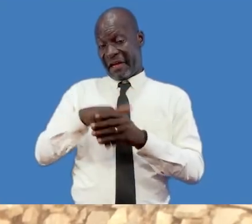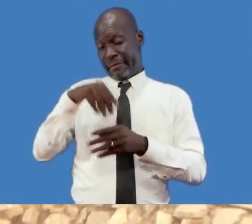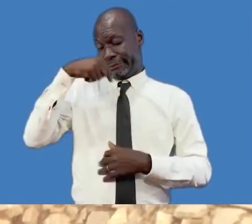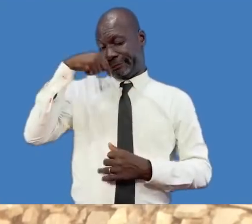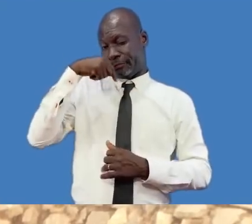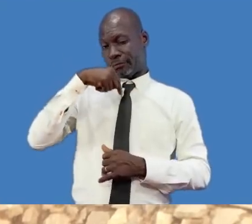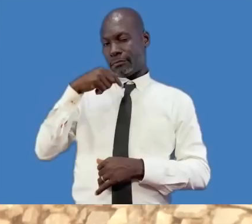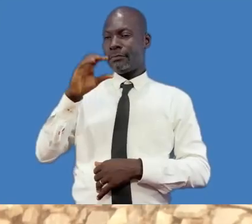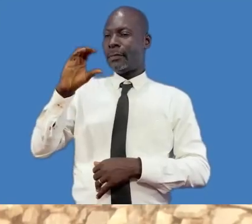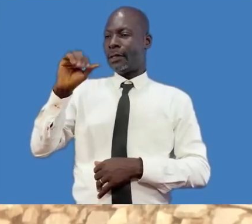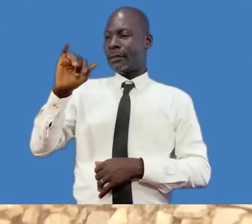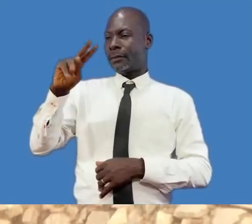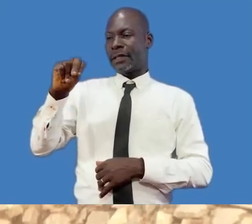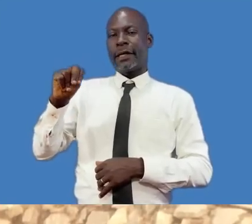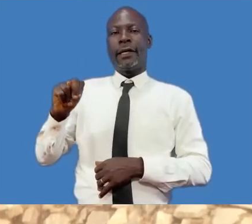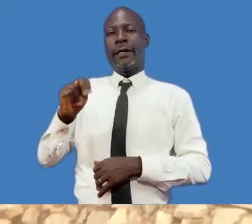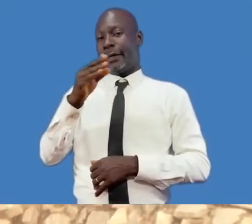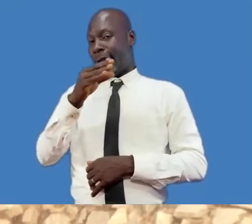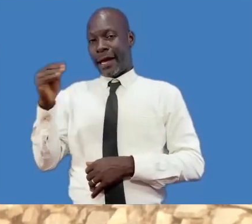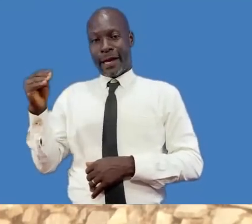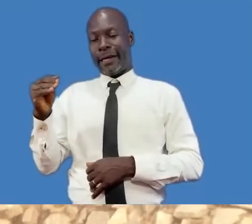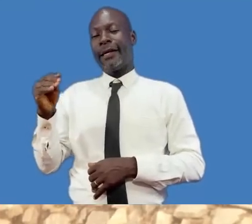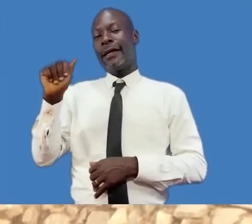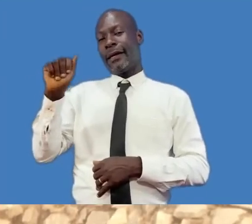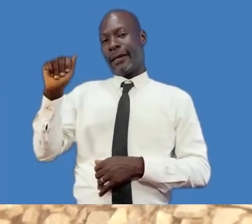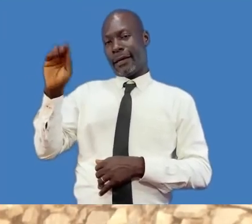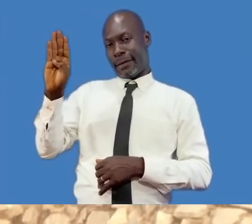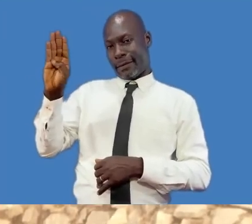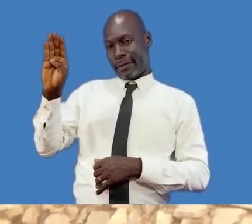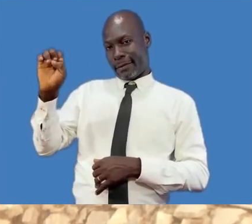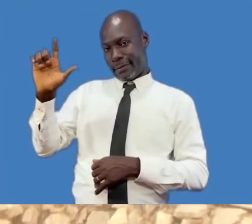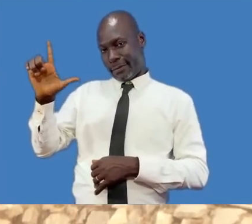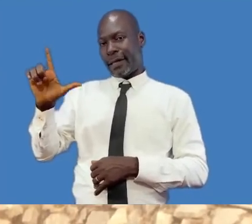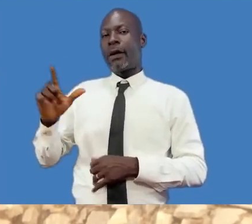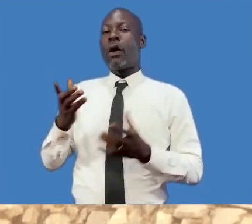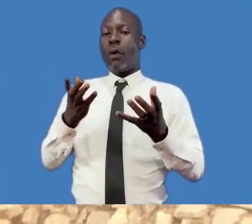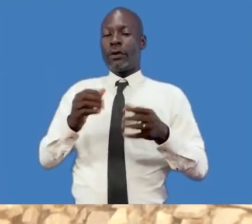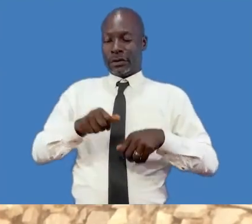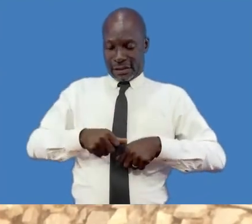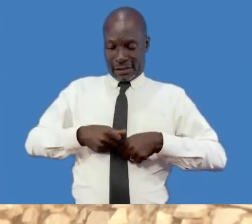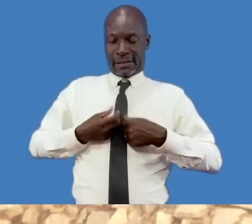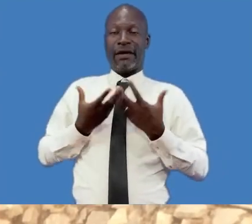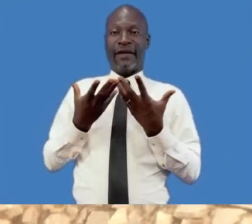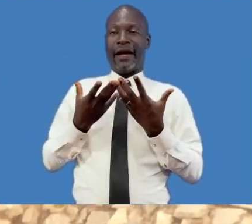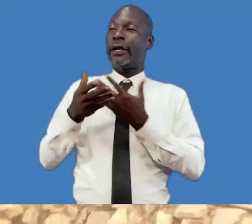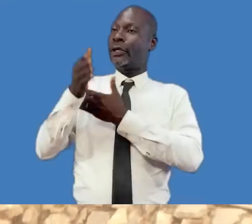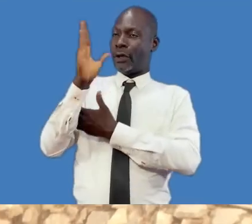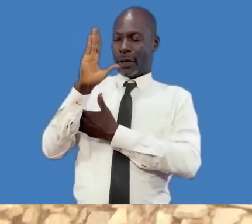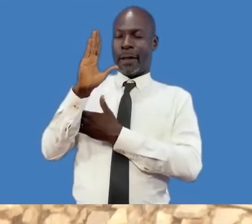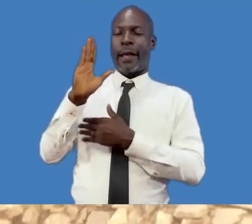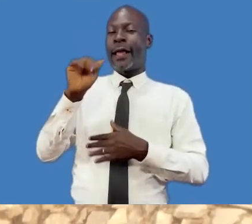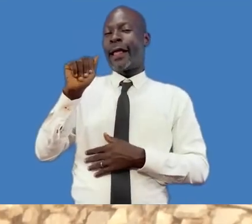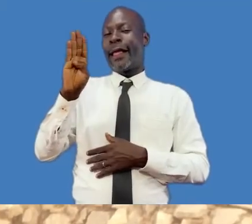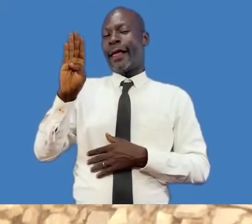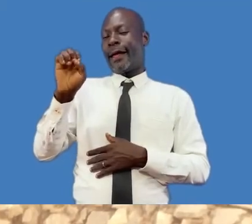enti Cain any Abel eye wadwen se wo koba afode ama awurade Na Onyankopon se